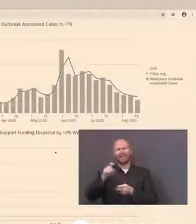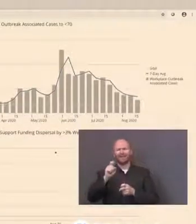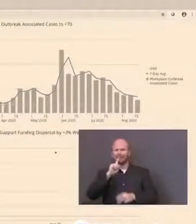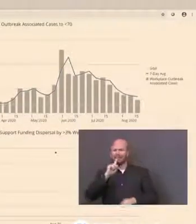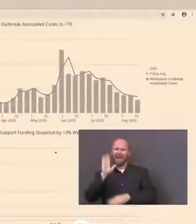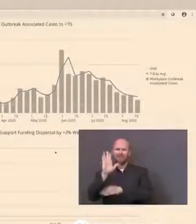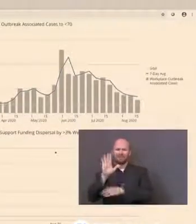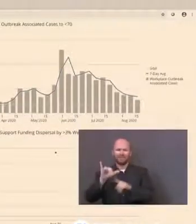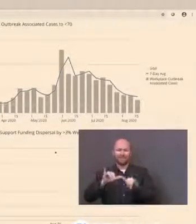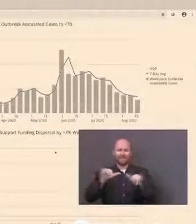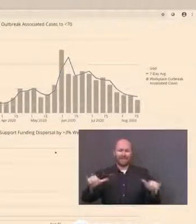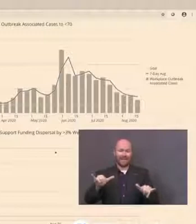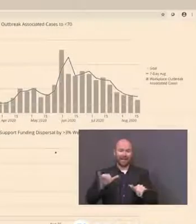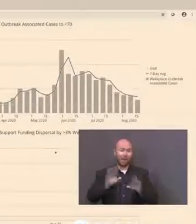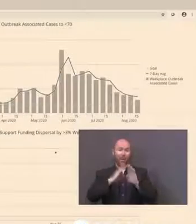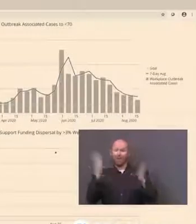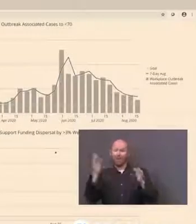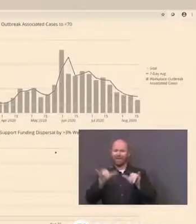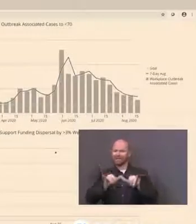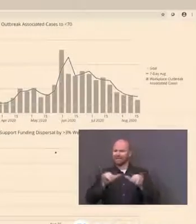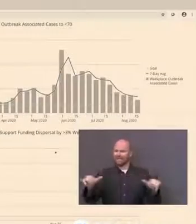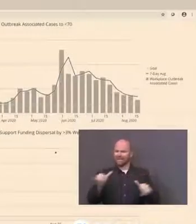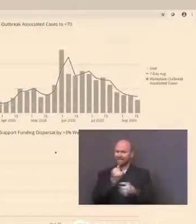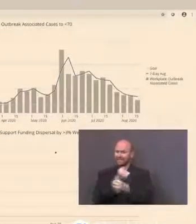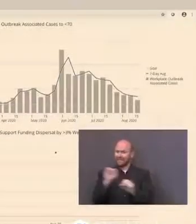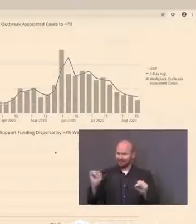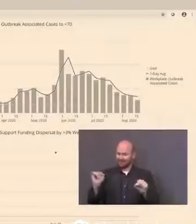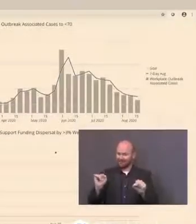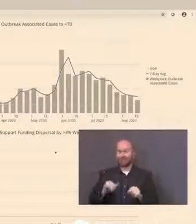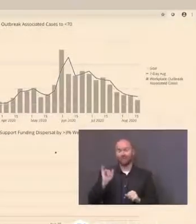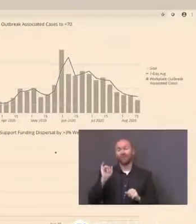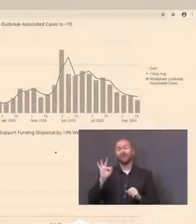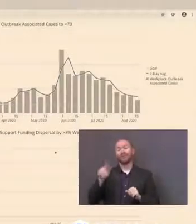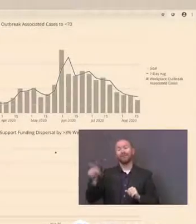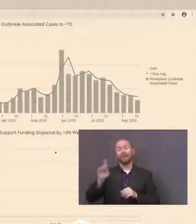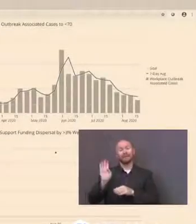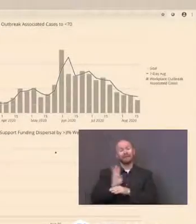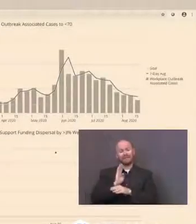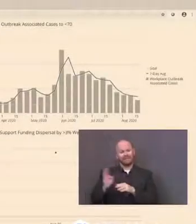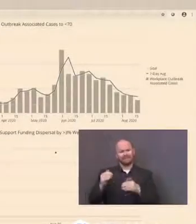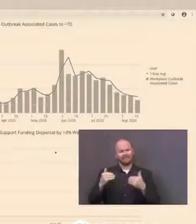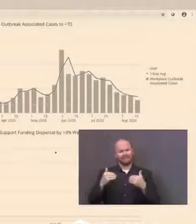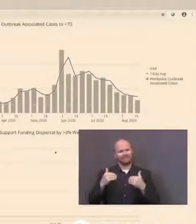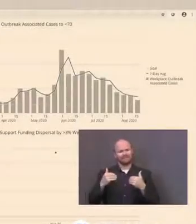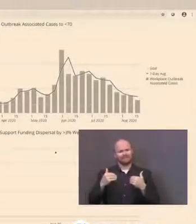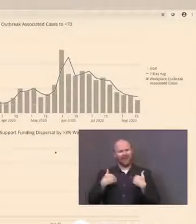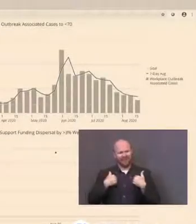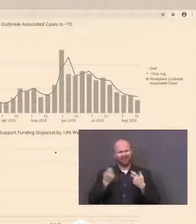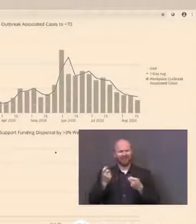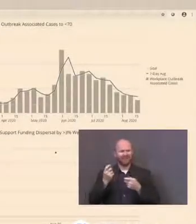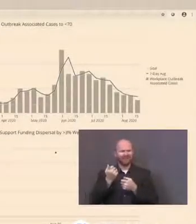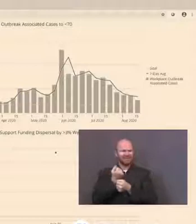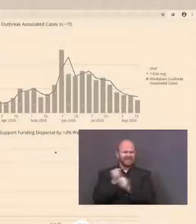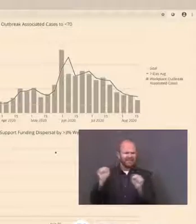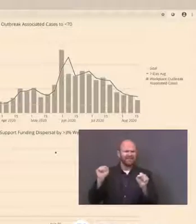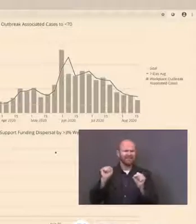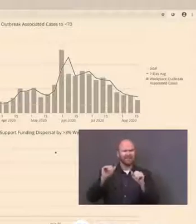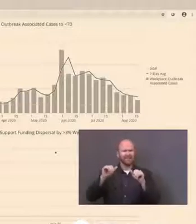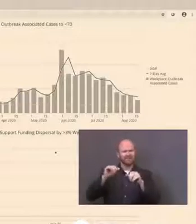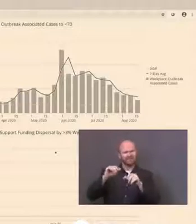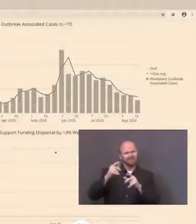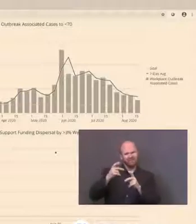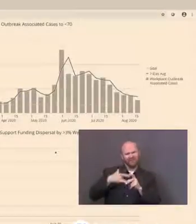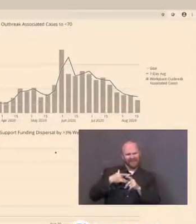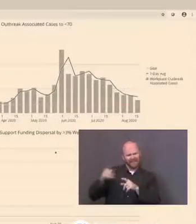pledge. If our businesses are practicing safety measures, people will feel better and feel more confident